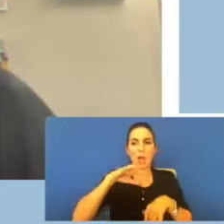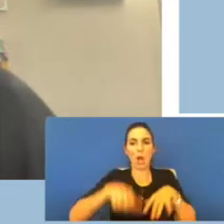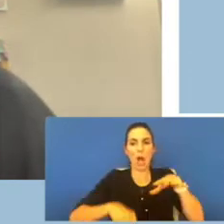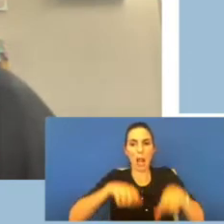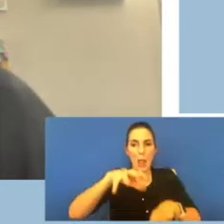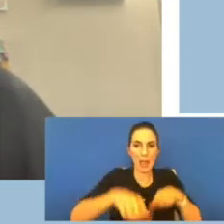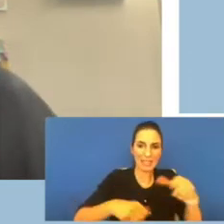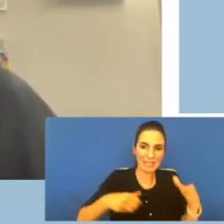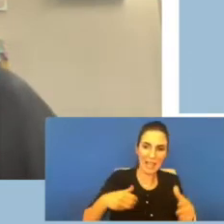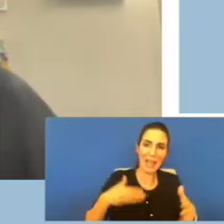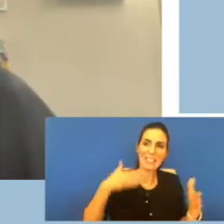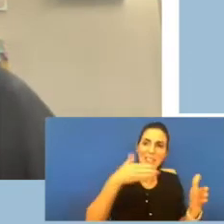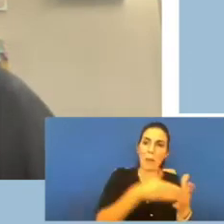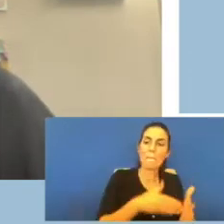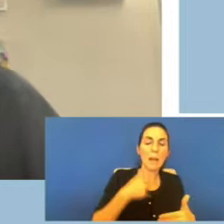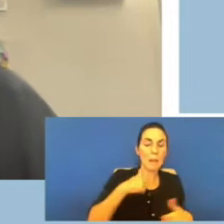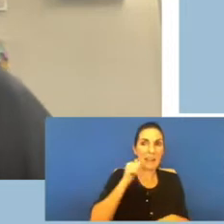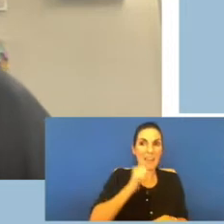life and my work,